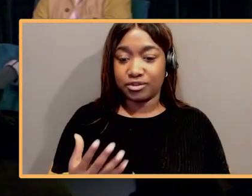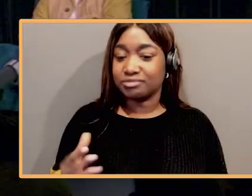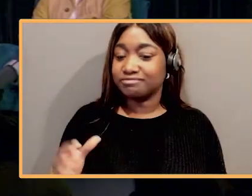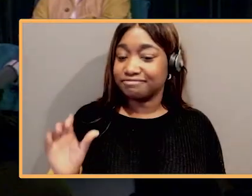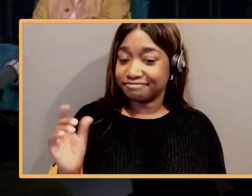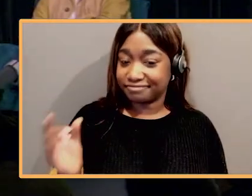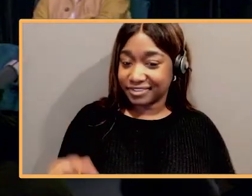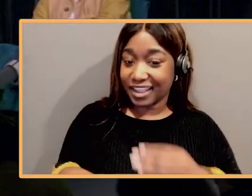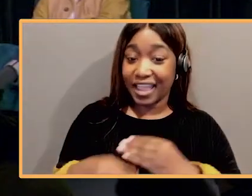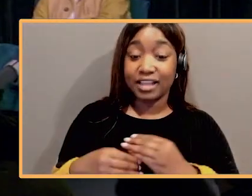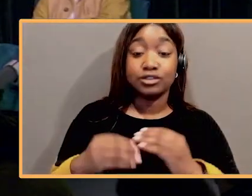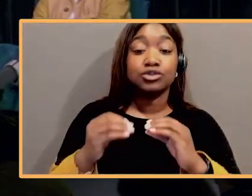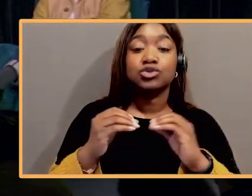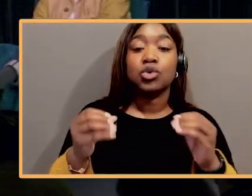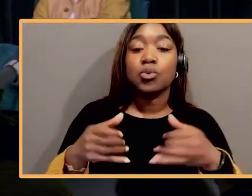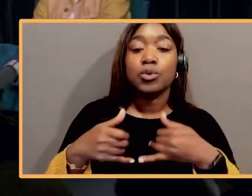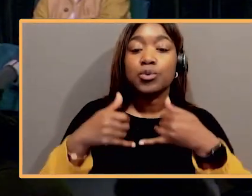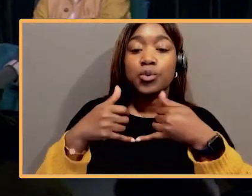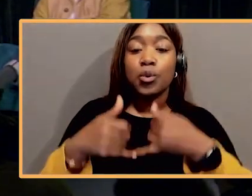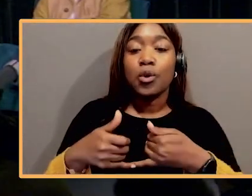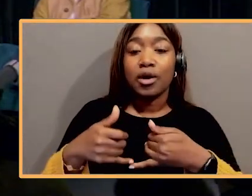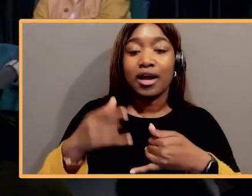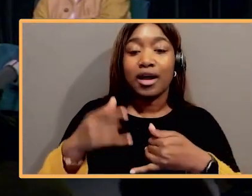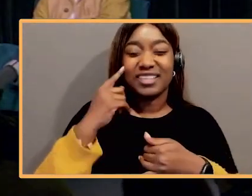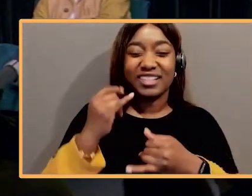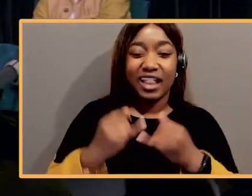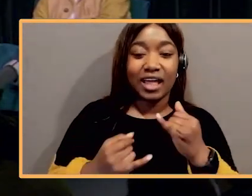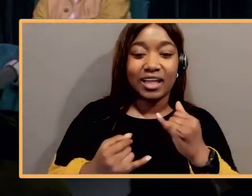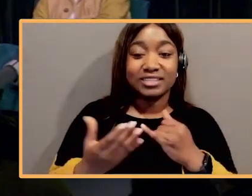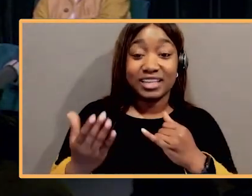there's no, like if you expect a